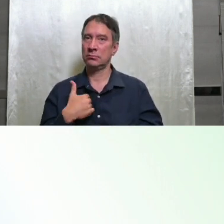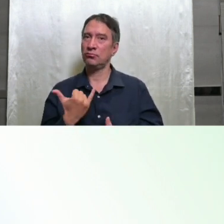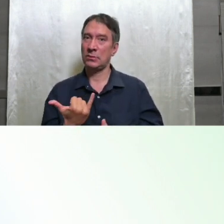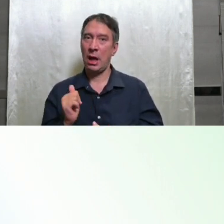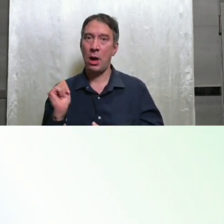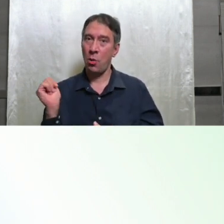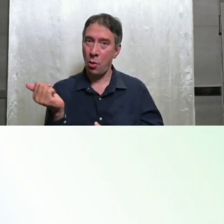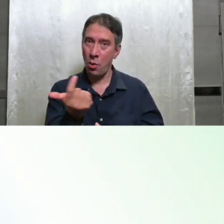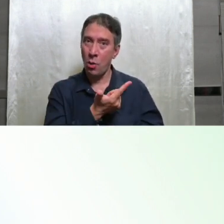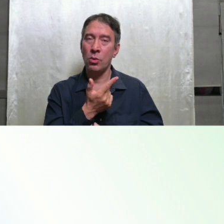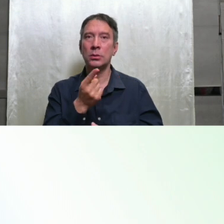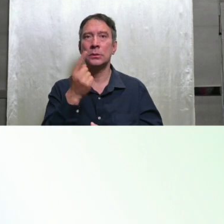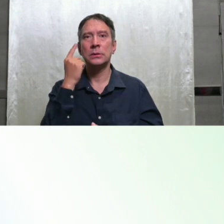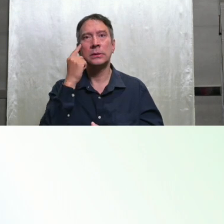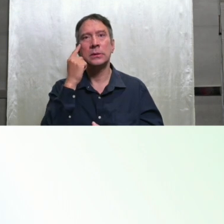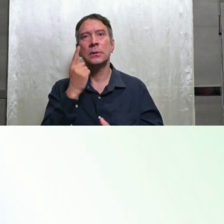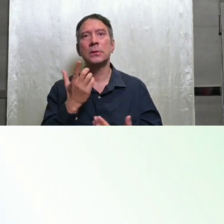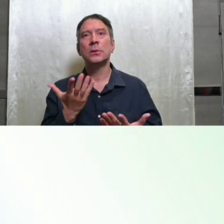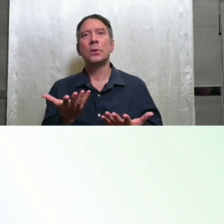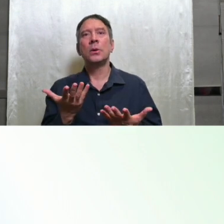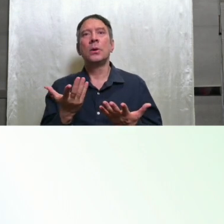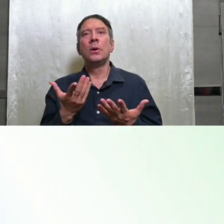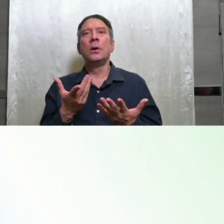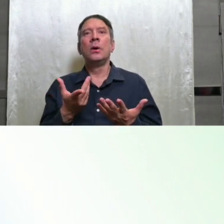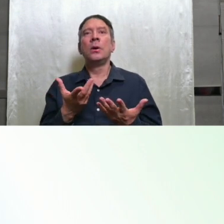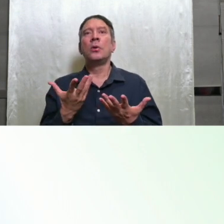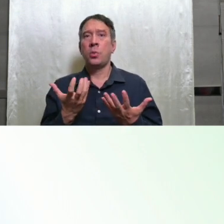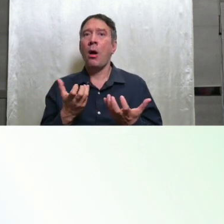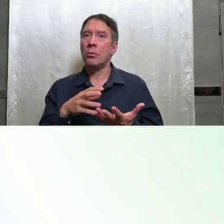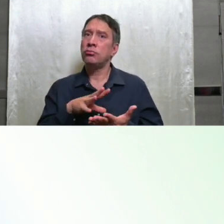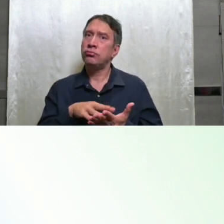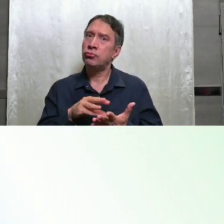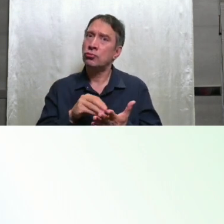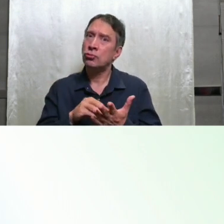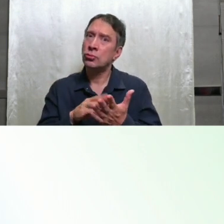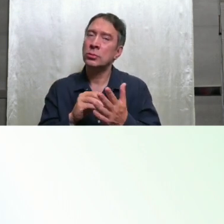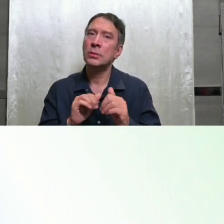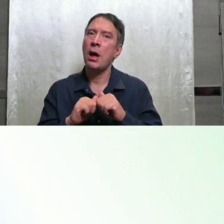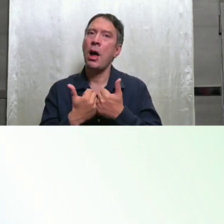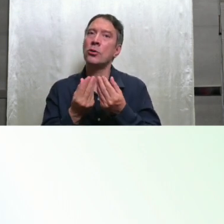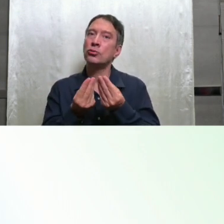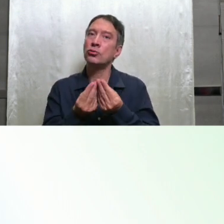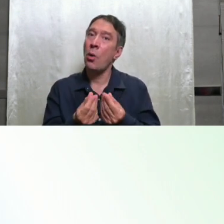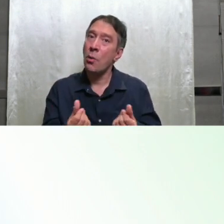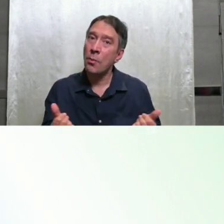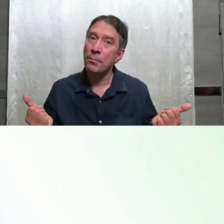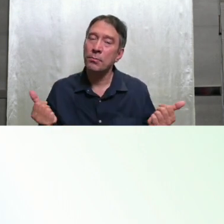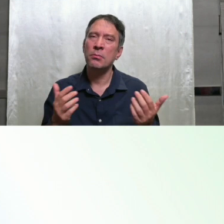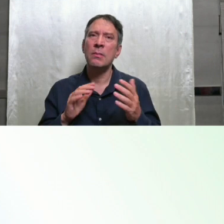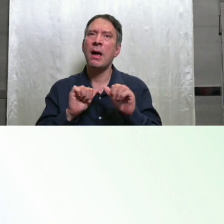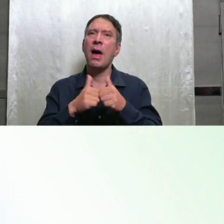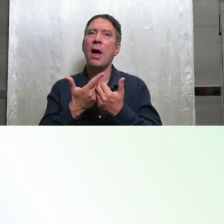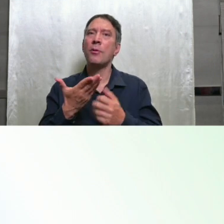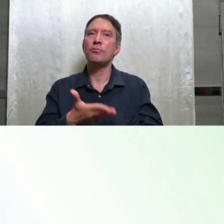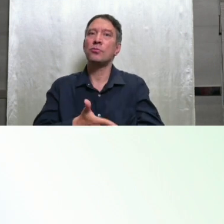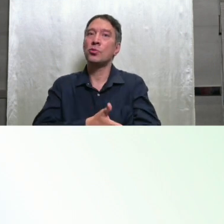students? What kind of personalization you require? What kind of motivation you require for the student, thinking from the student's